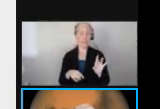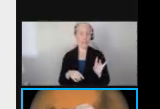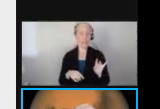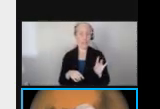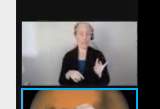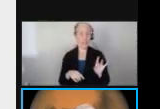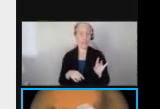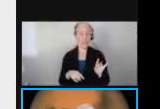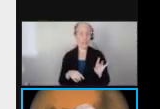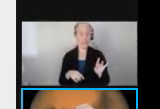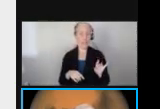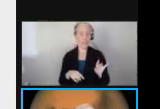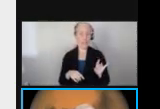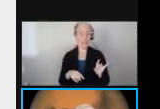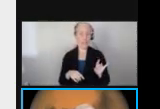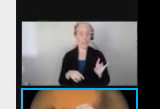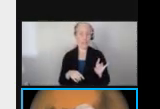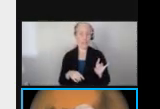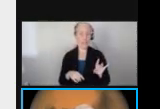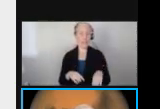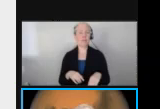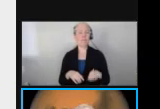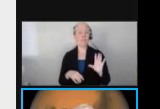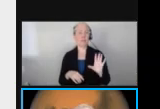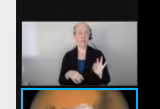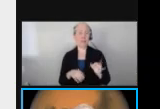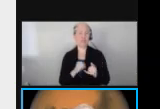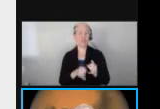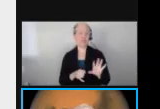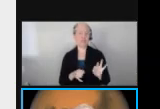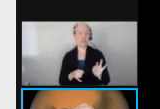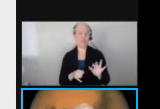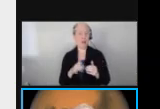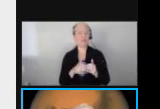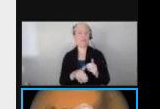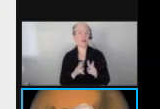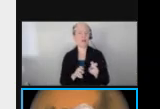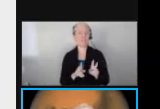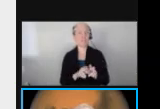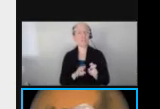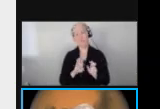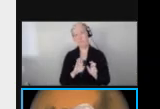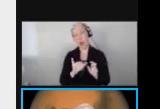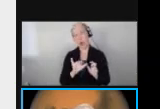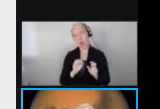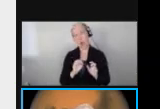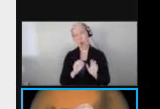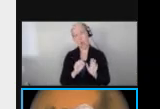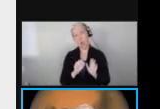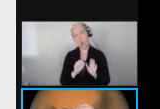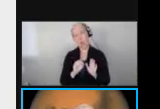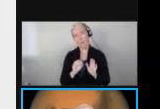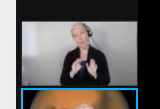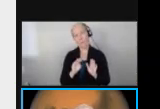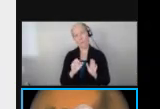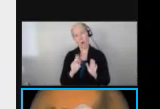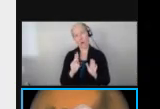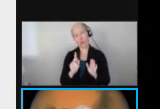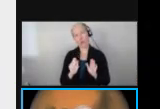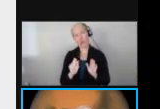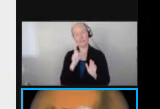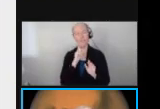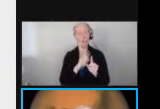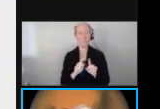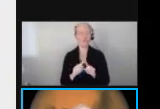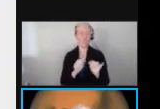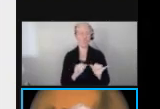integration due to combined hazards, and then finally blood analysis looking at biomarkers for a number of different systems. So these are the ways that we